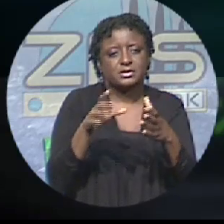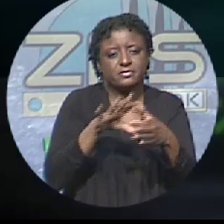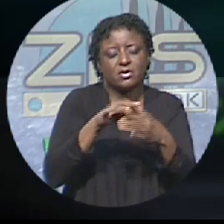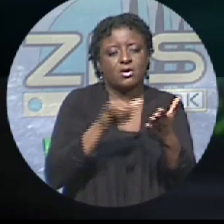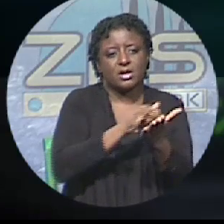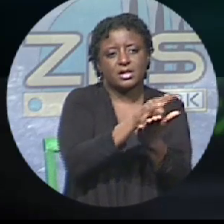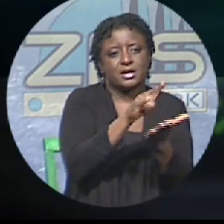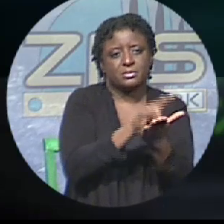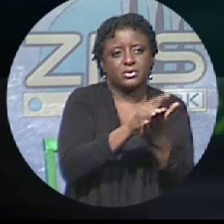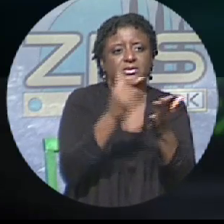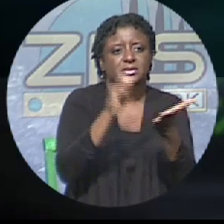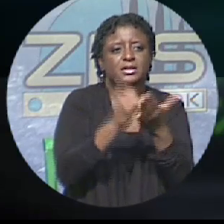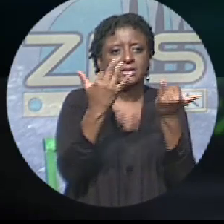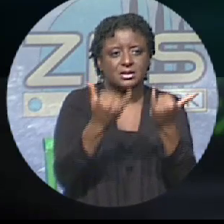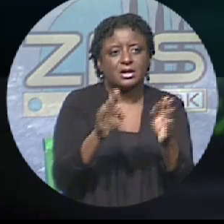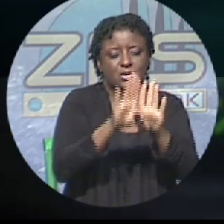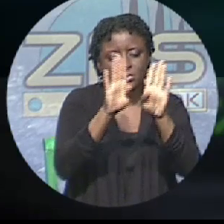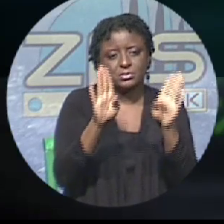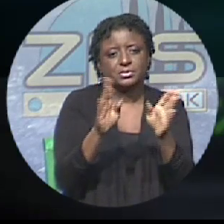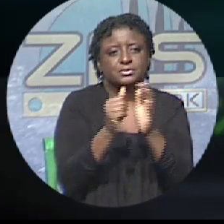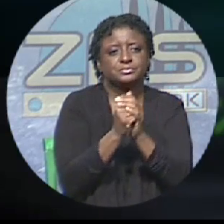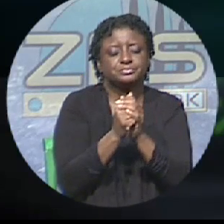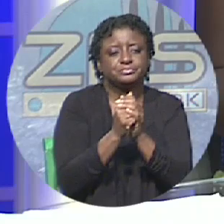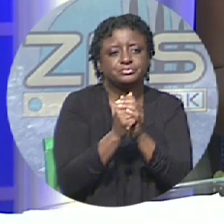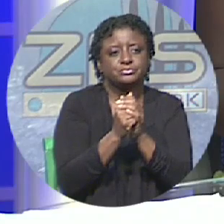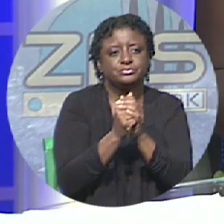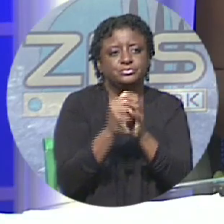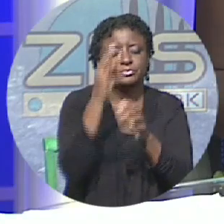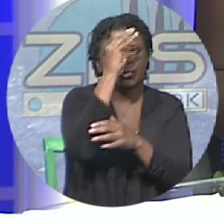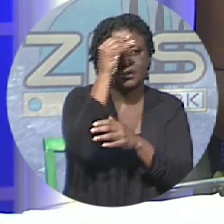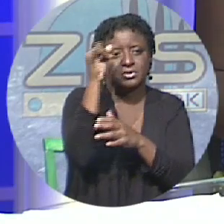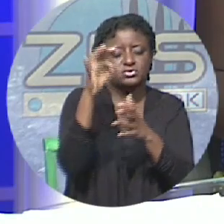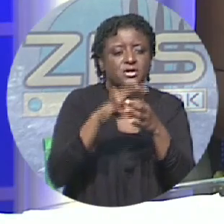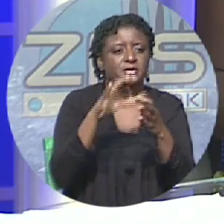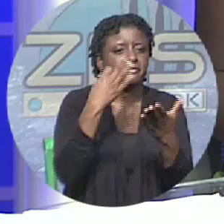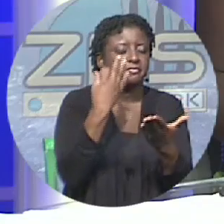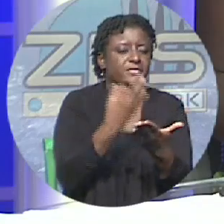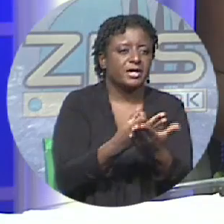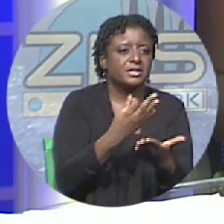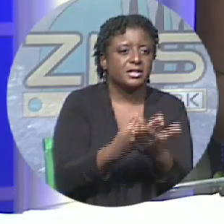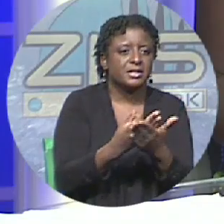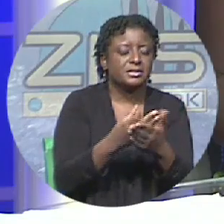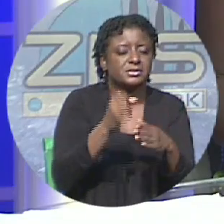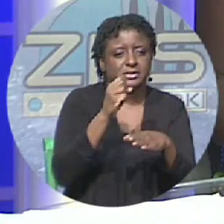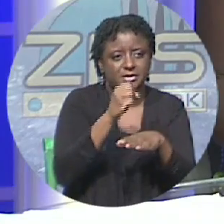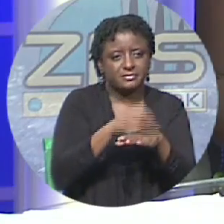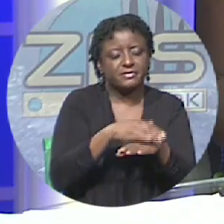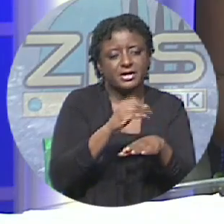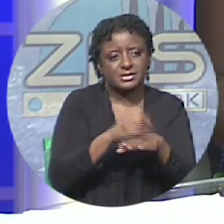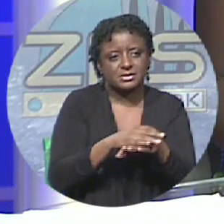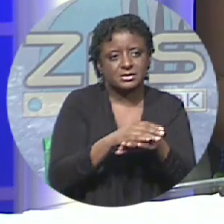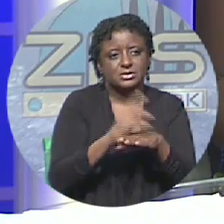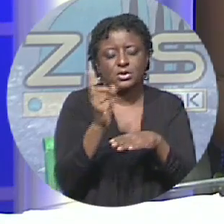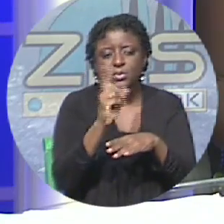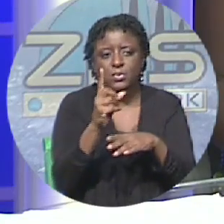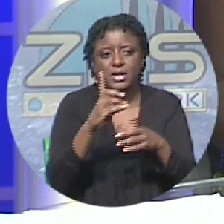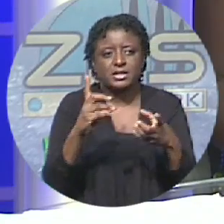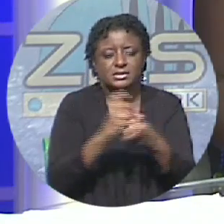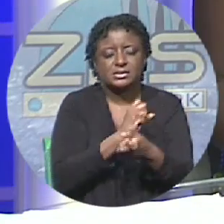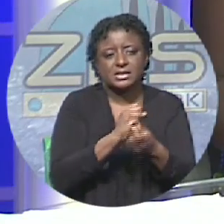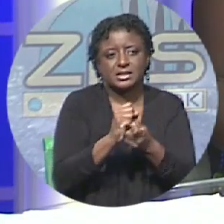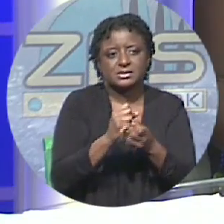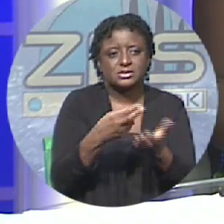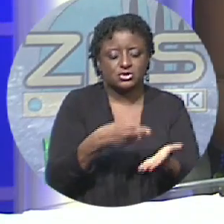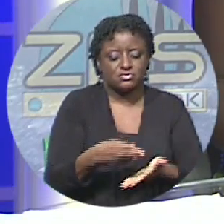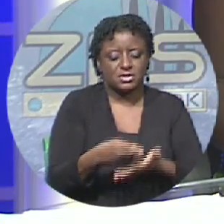and Stella Maris, Long Island. The Ministry of Finance advises the public that where disaster relief operations are carried